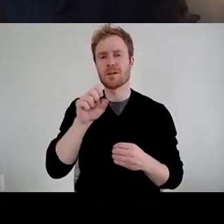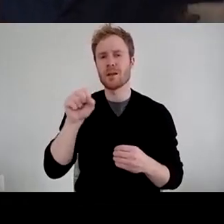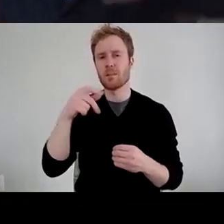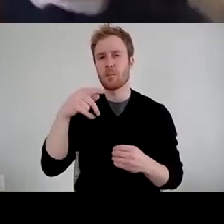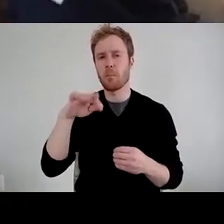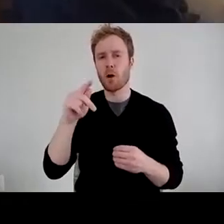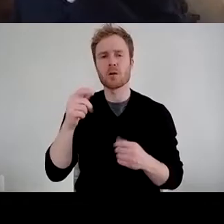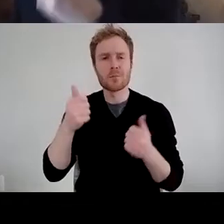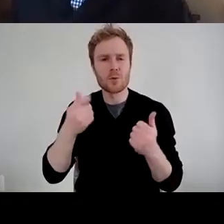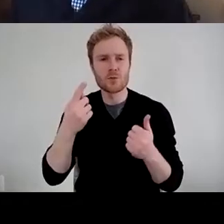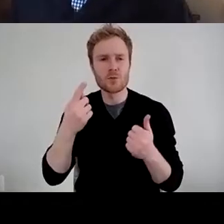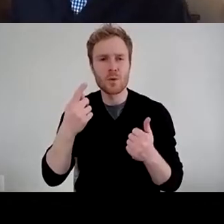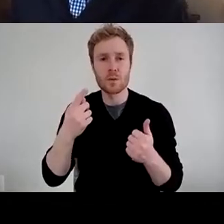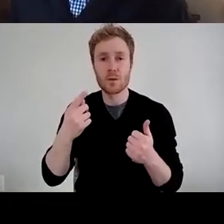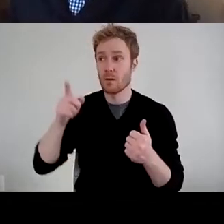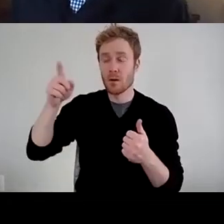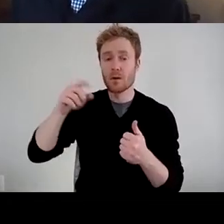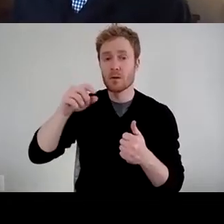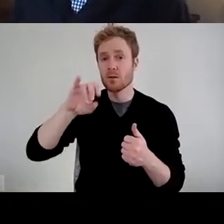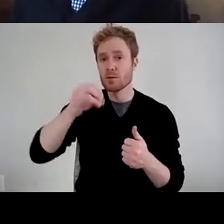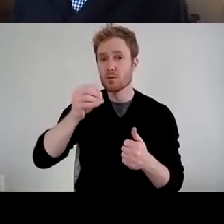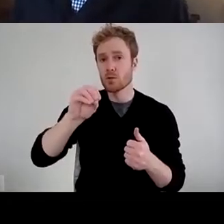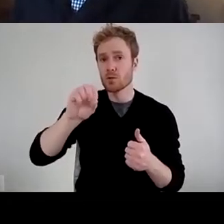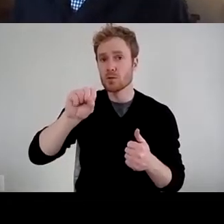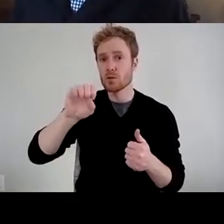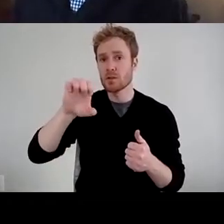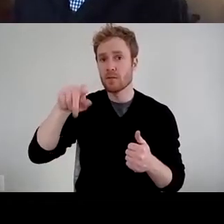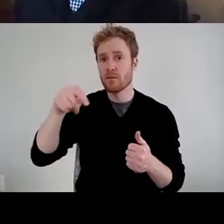Motion to approve. Second, very brief discussion.